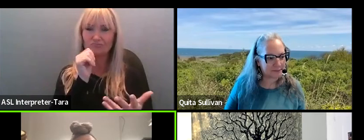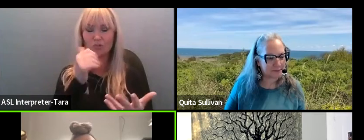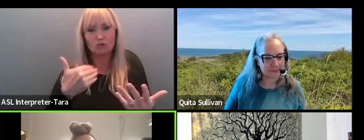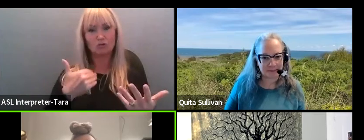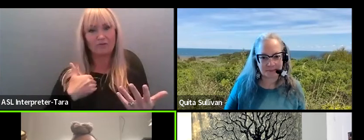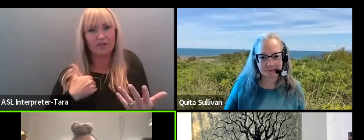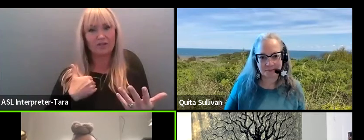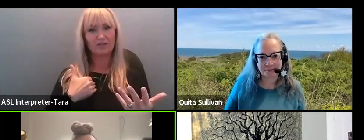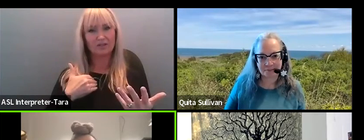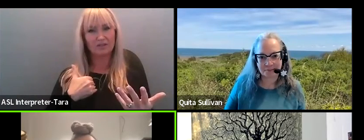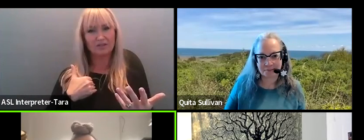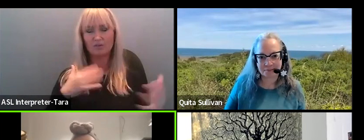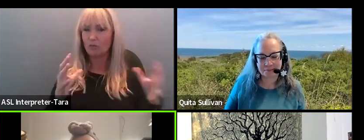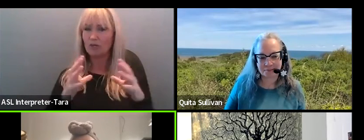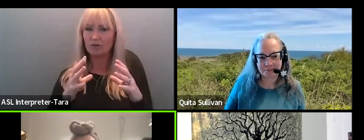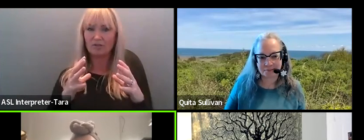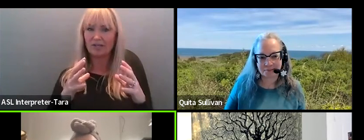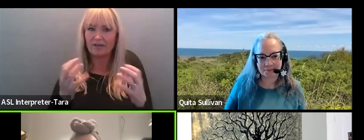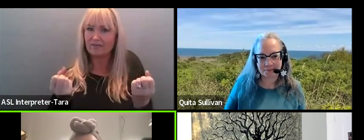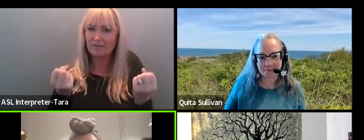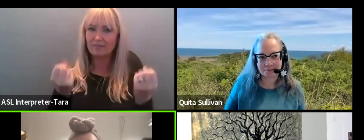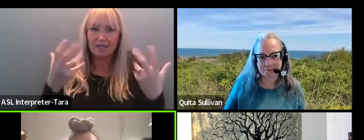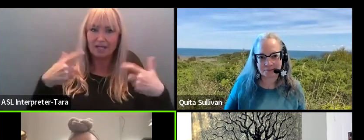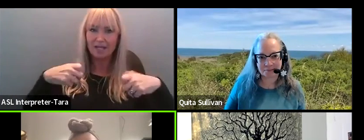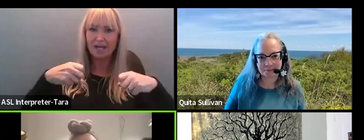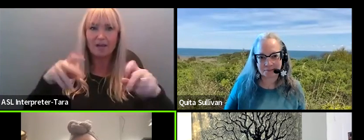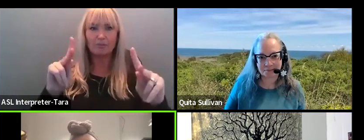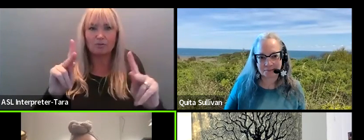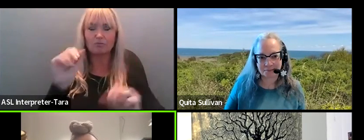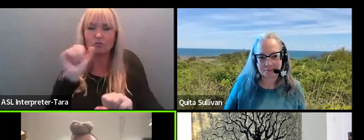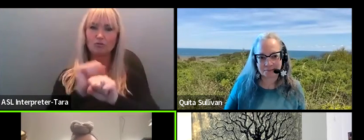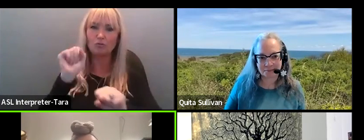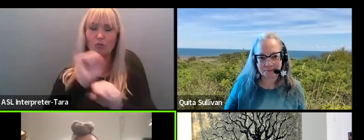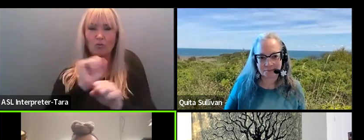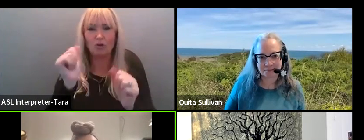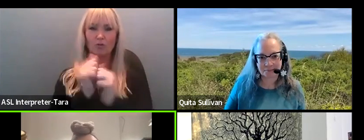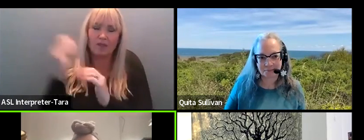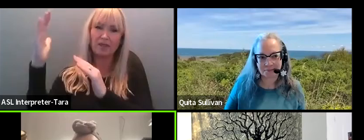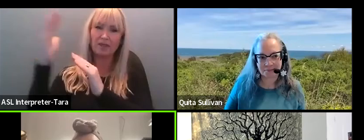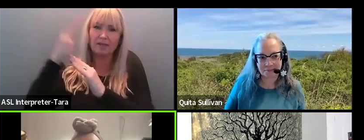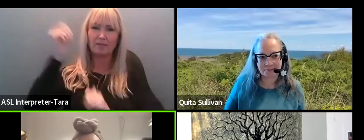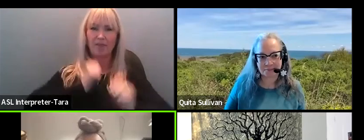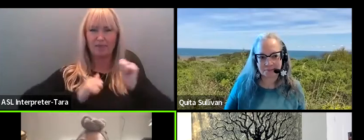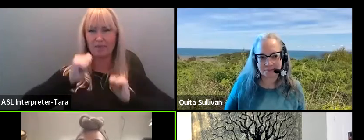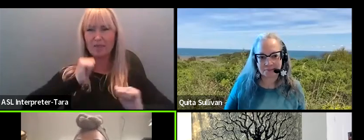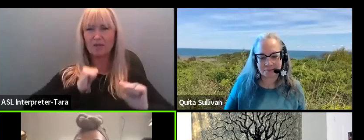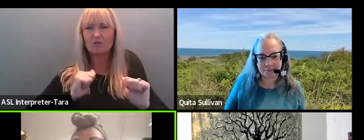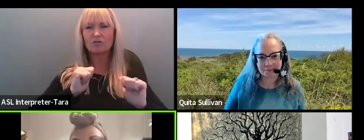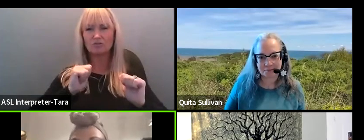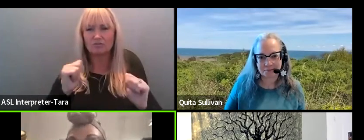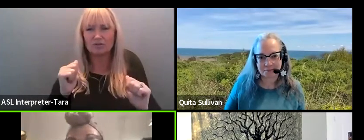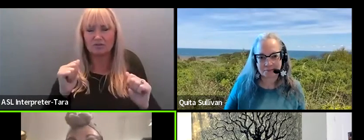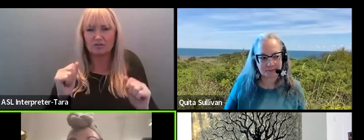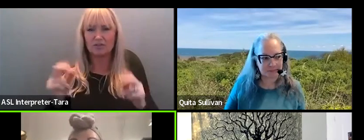you know, we don't have a lot of the opportunities to work with major theaters, to be able to work with, you know, very kind